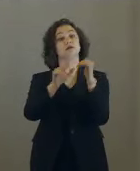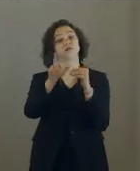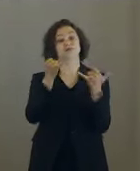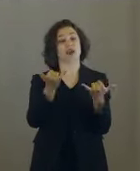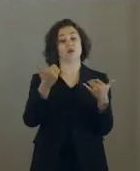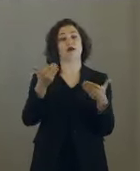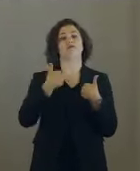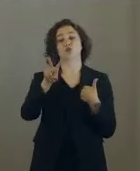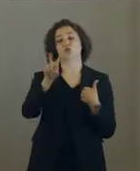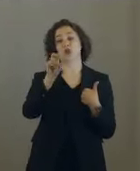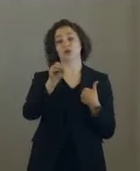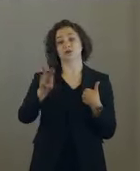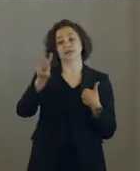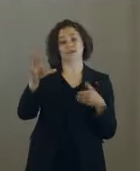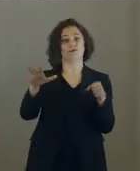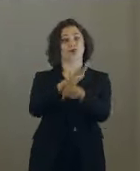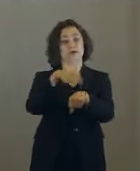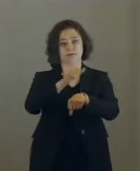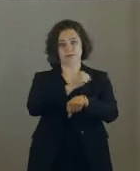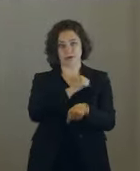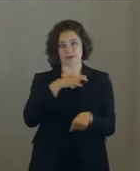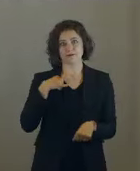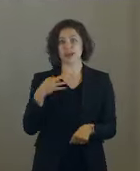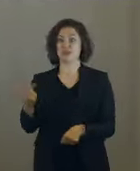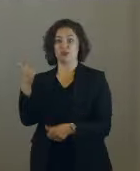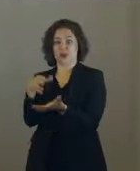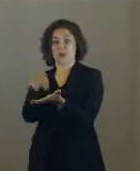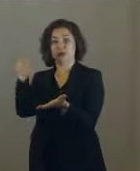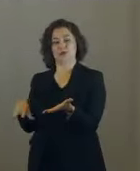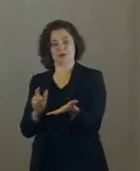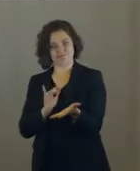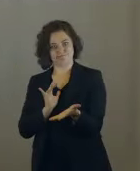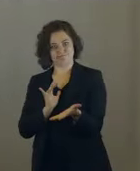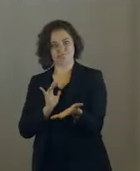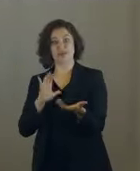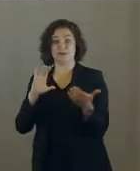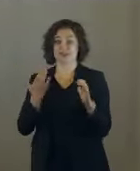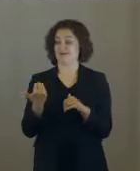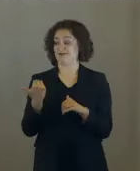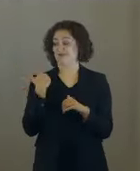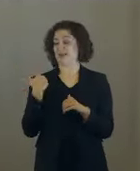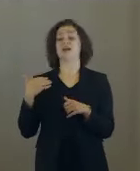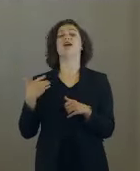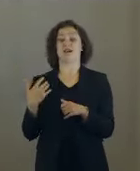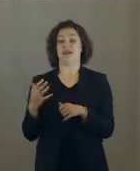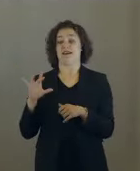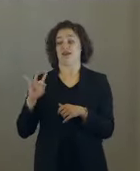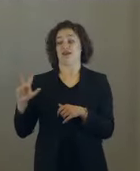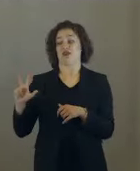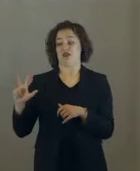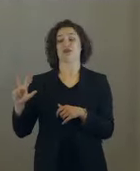employees and 3 student assistants. And again, when compare that to 83 FTEs at the end of September